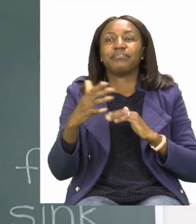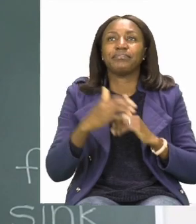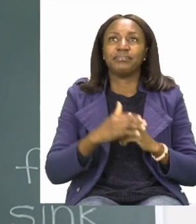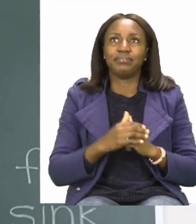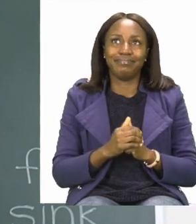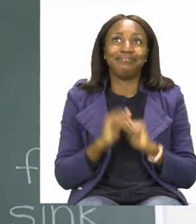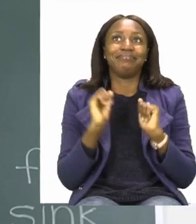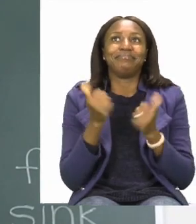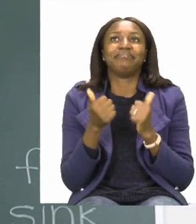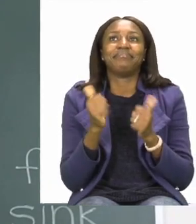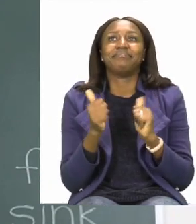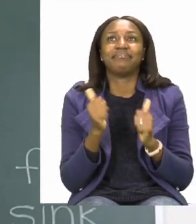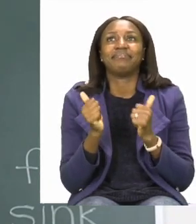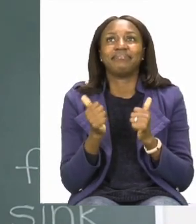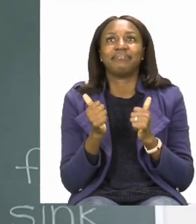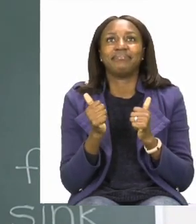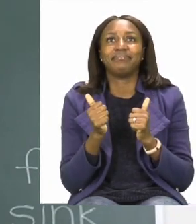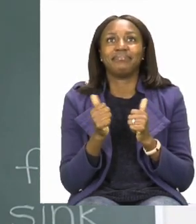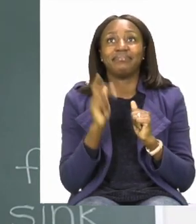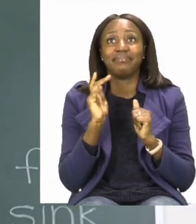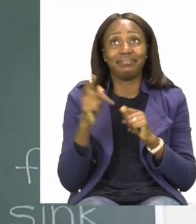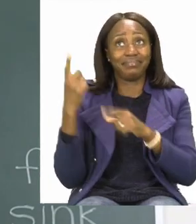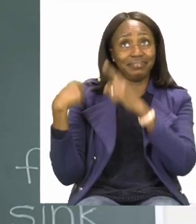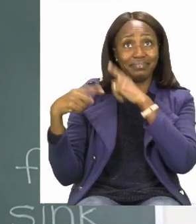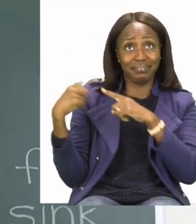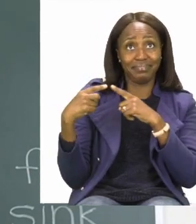Well done, everyone. Let's read them again.